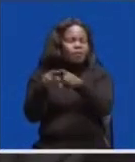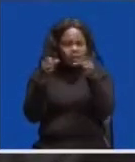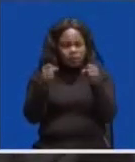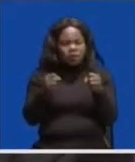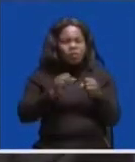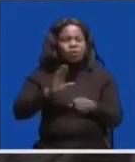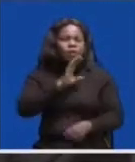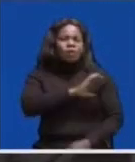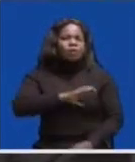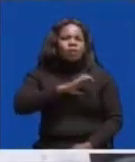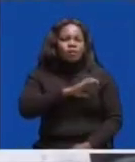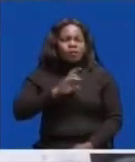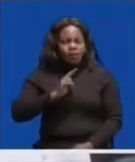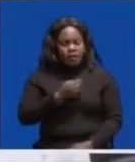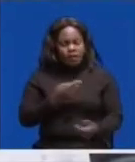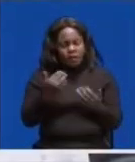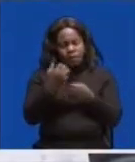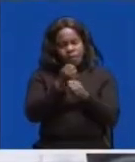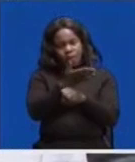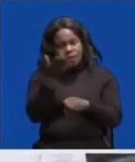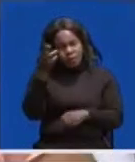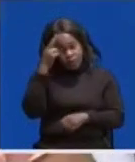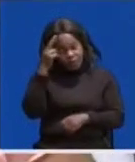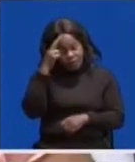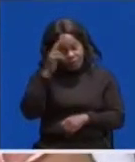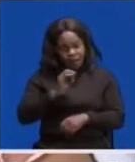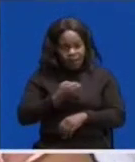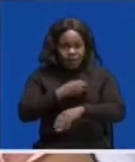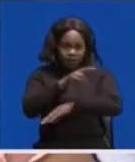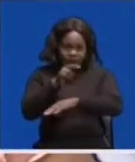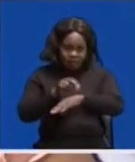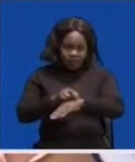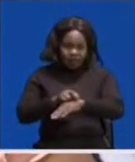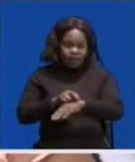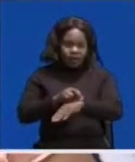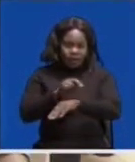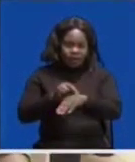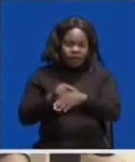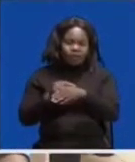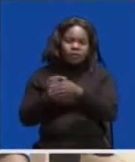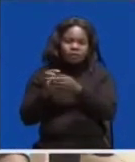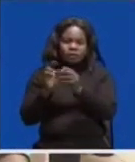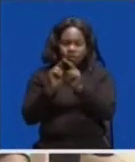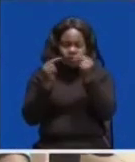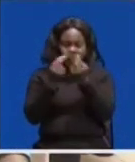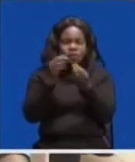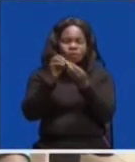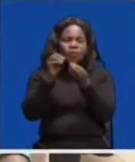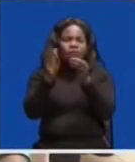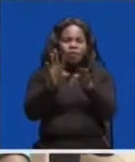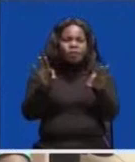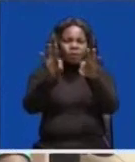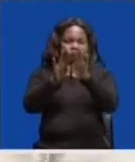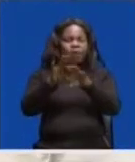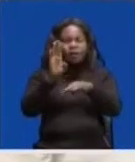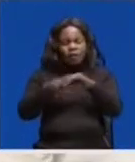character. We wish to remind you that our national unity is much more important